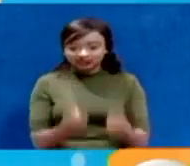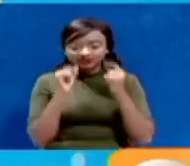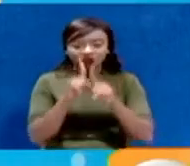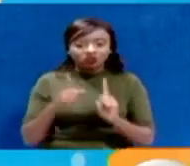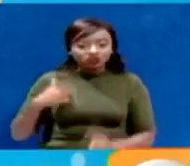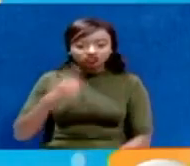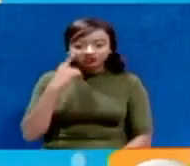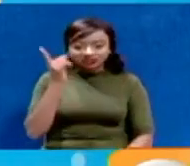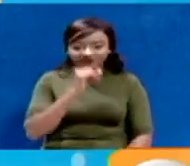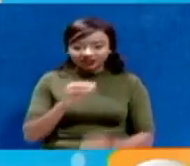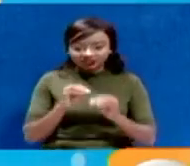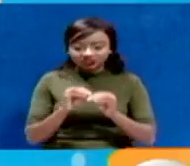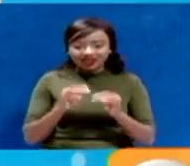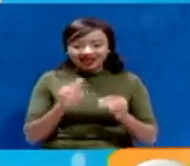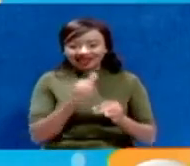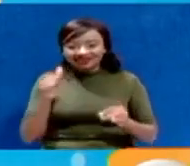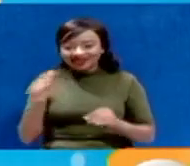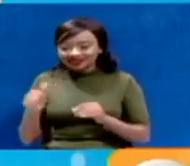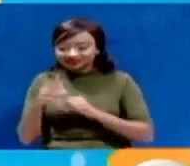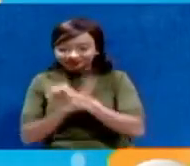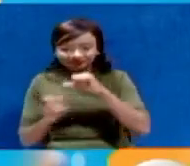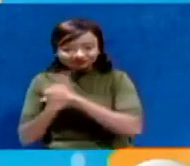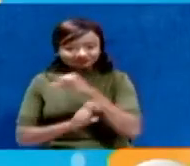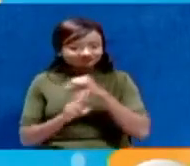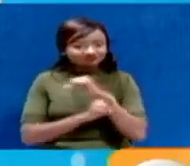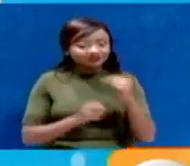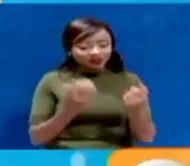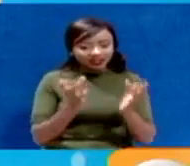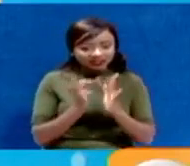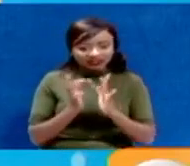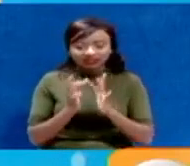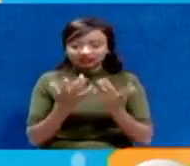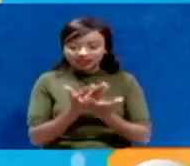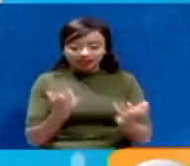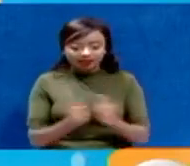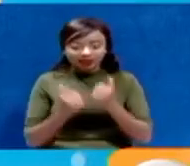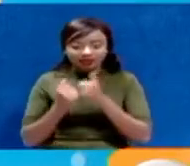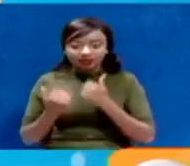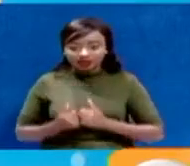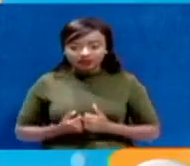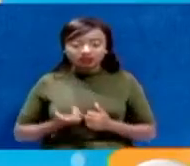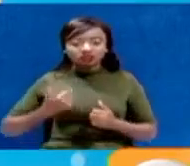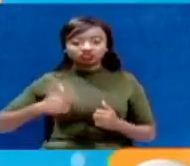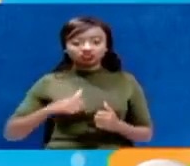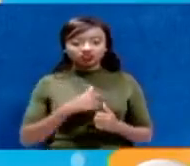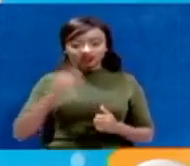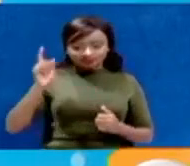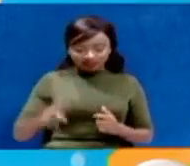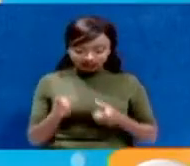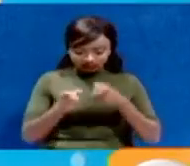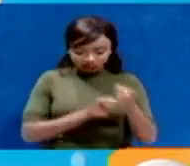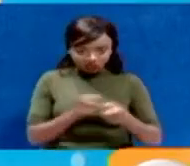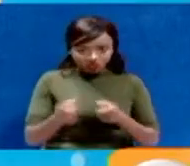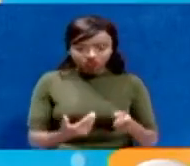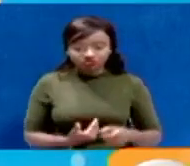seen increase in fraud and other espionage and other things that are going on online that we must take control